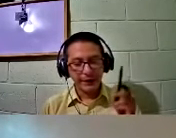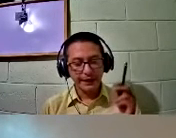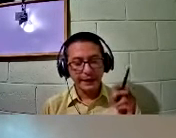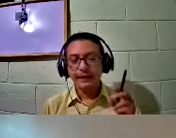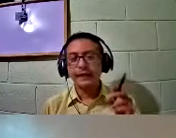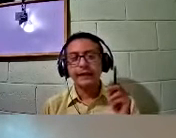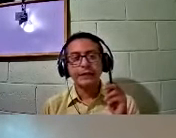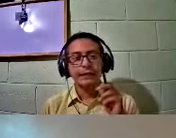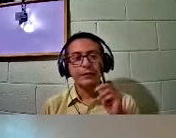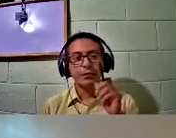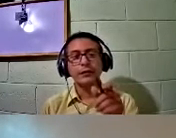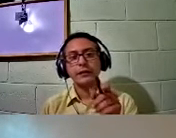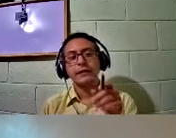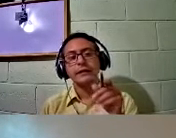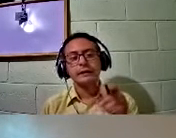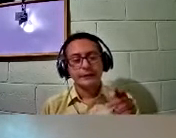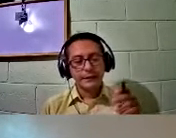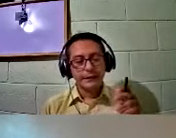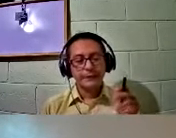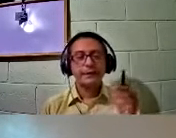soccer. And then, Walter,